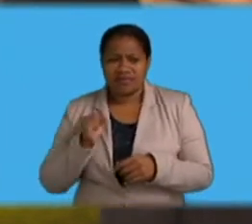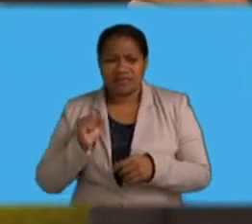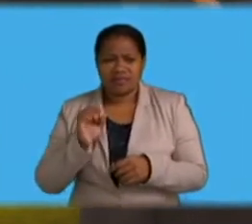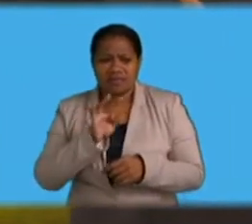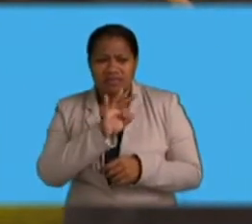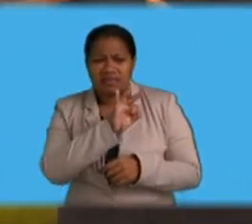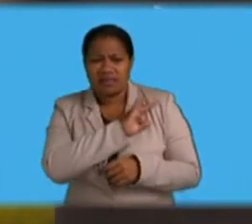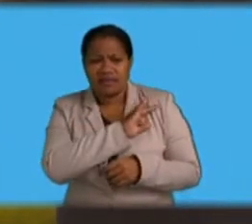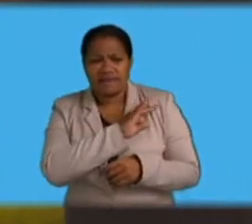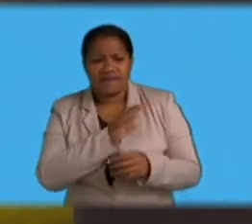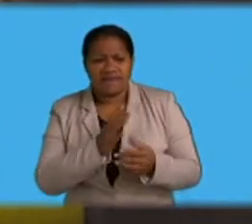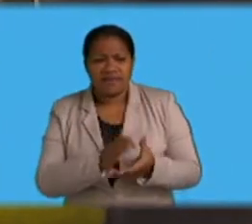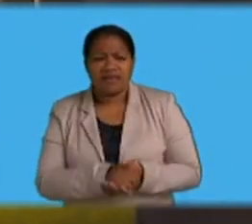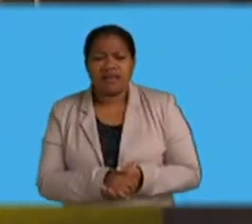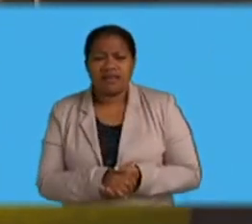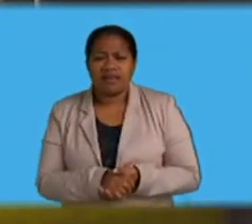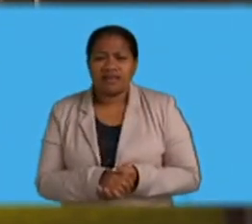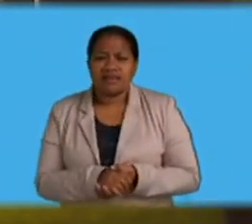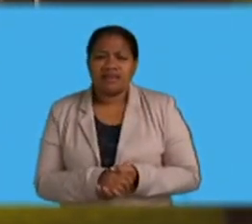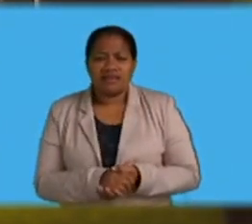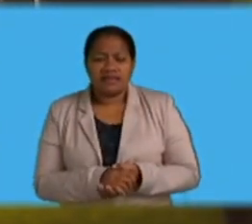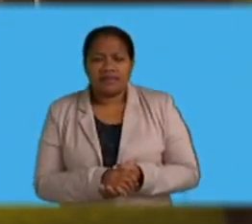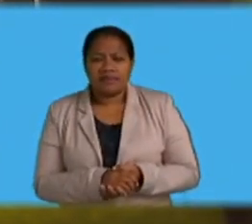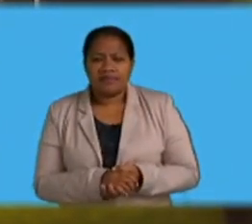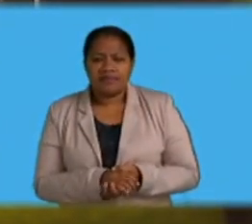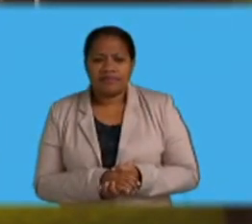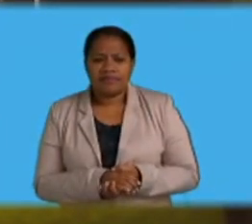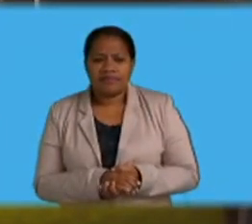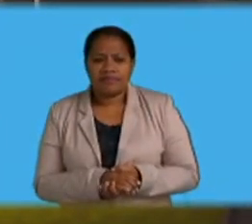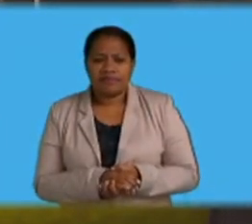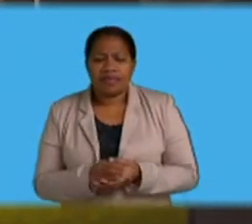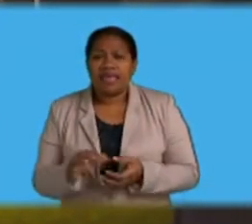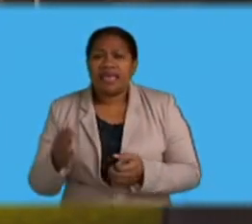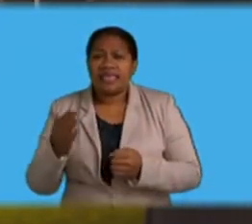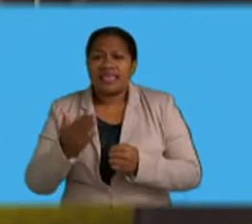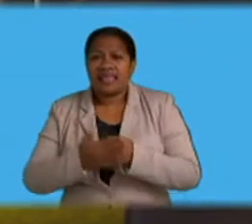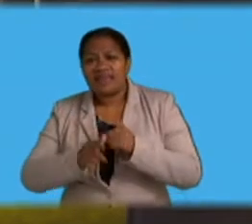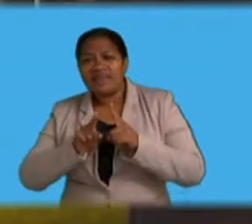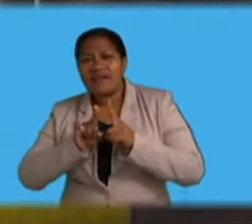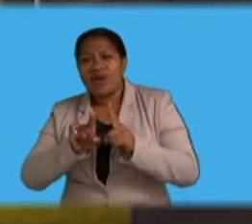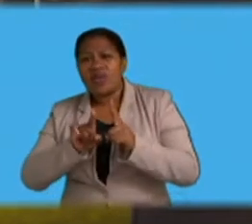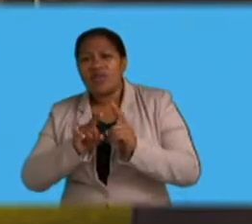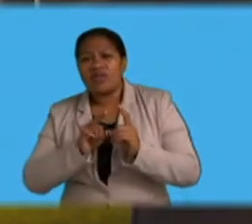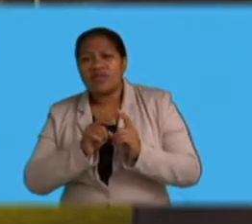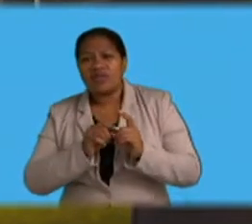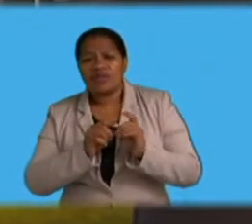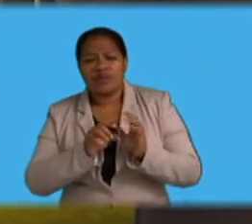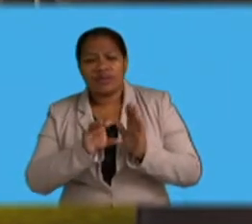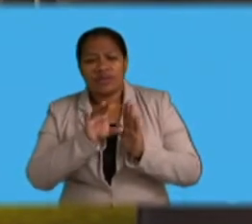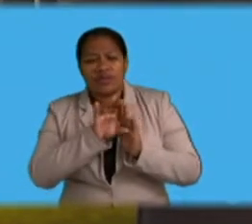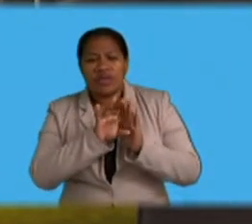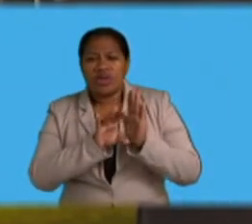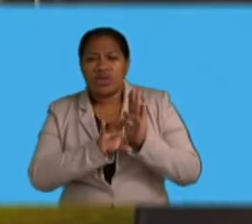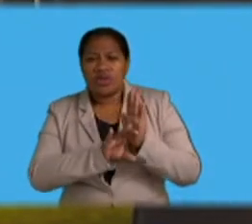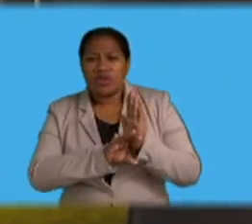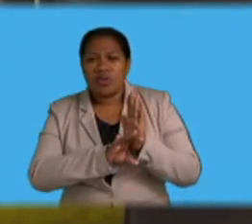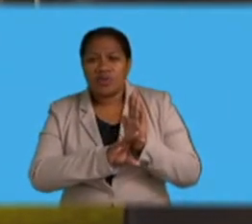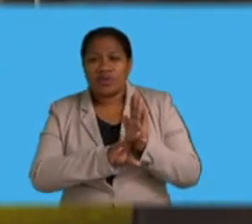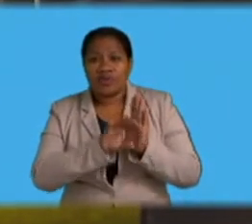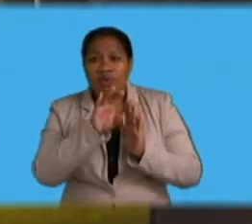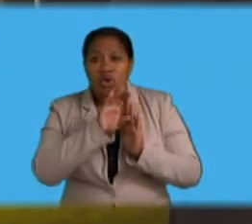PWD, Ministry of Infrastructure, where they colluded in corrupt practices. Now, for example, if that is found, they can be terminated before